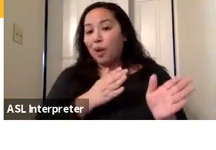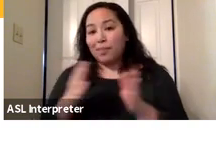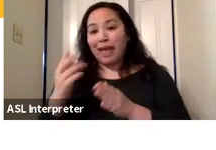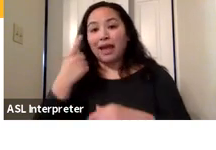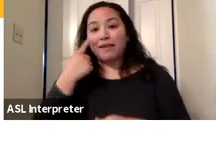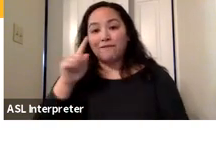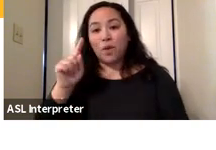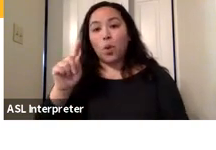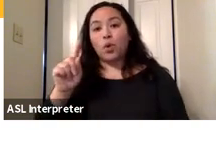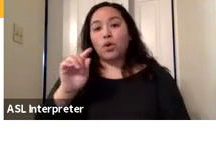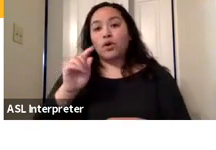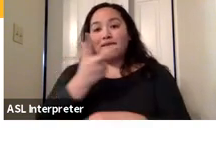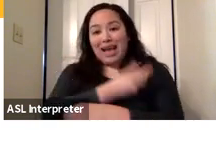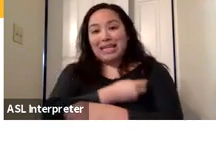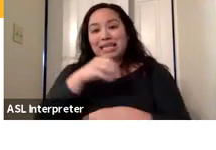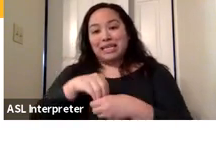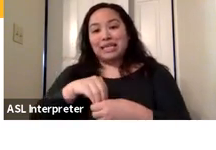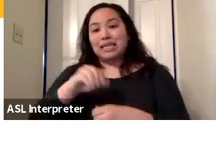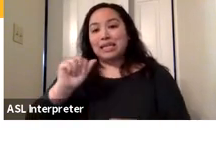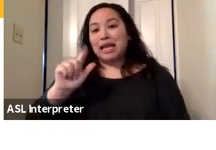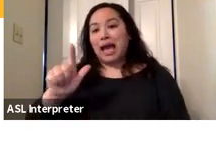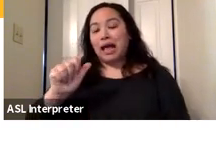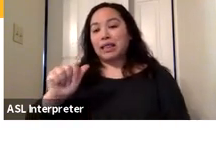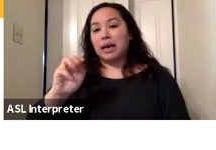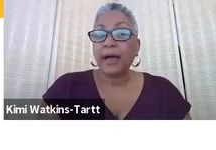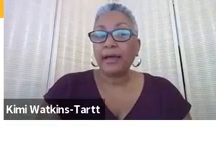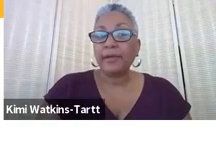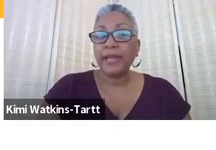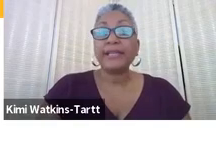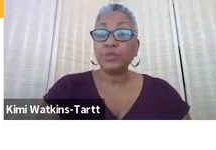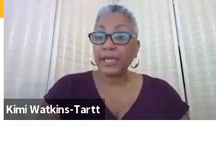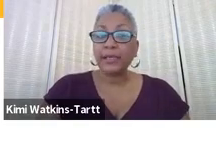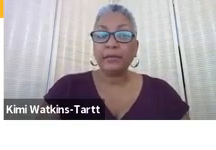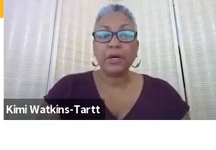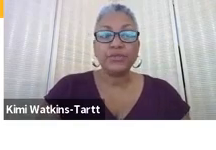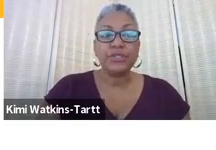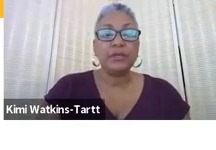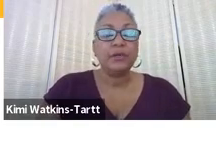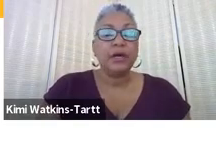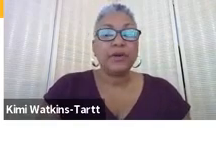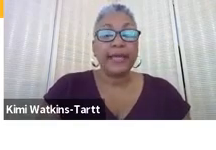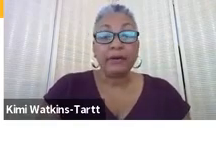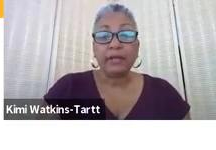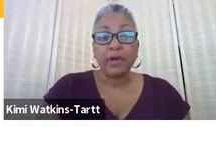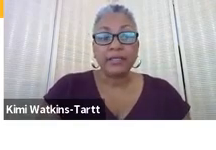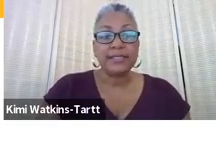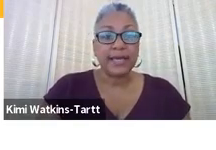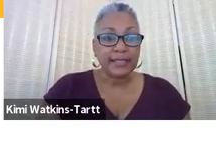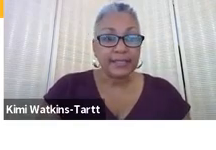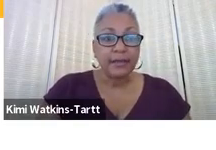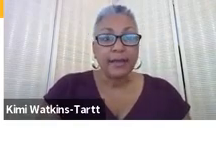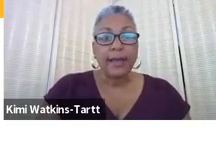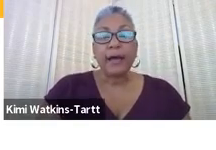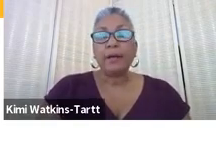in Alameda County. We will be resuming next week in most of our county run